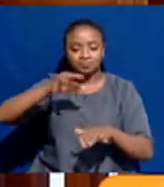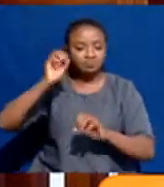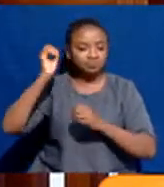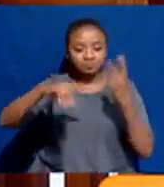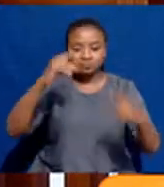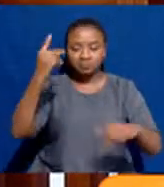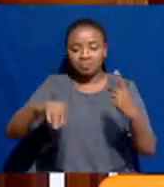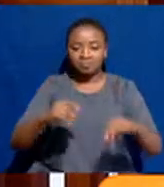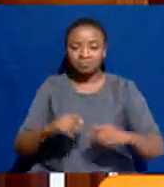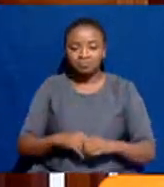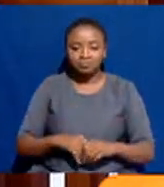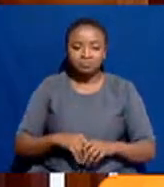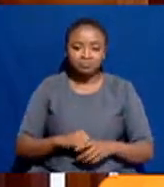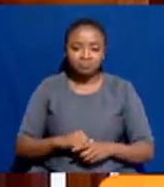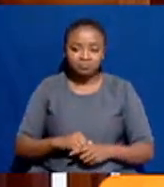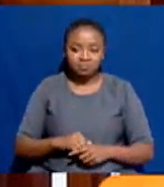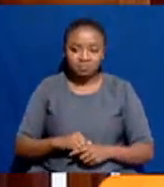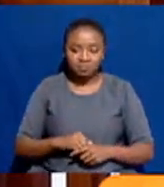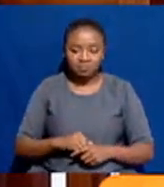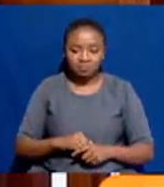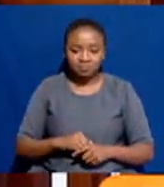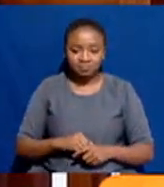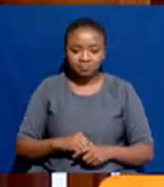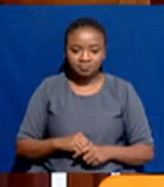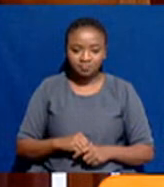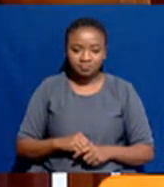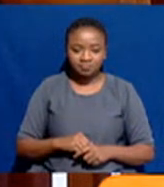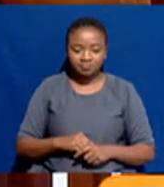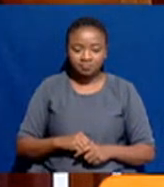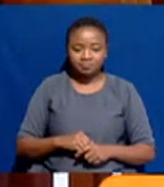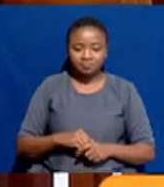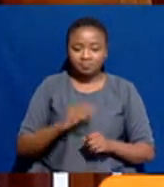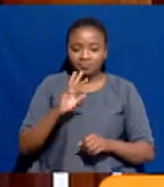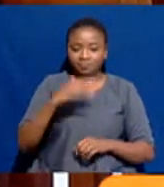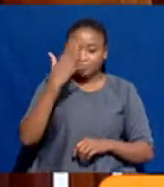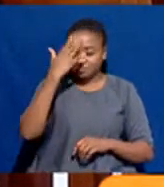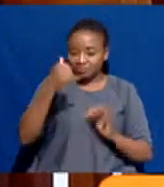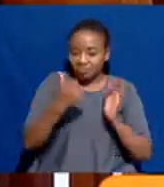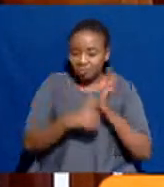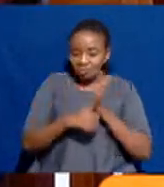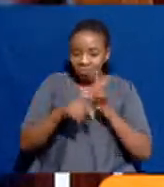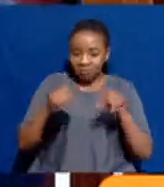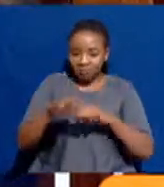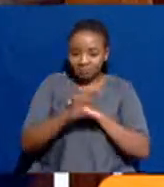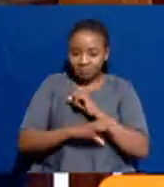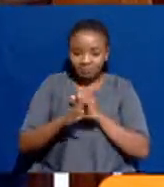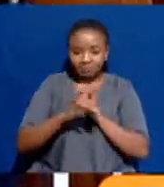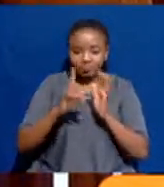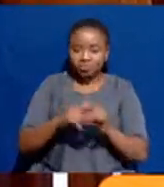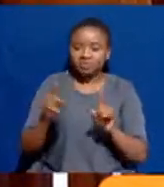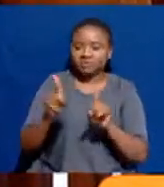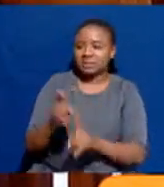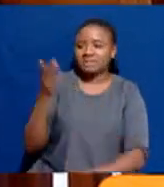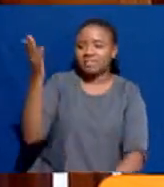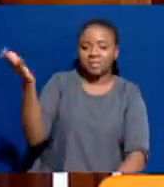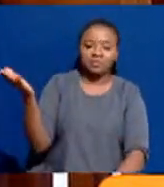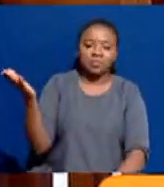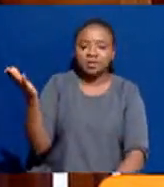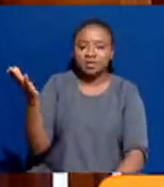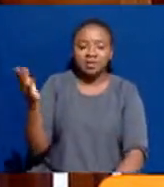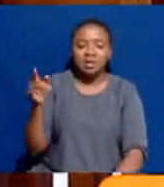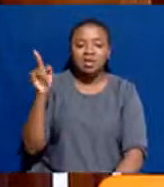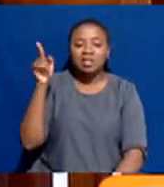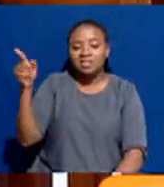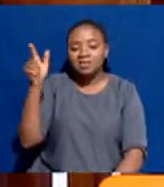So, you know, the problem with this country is exactly this one, that they